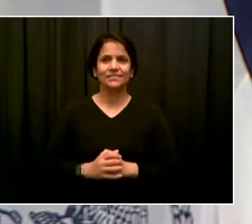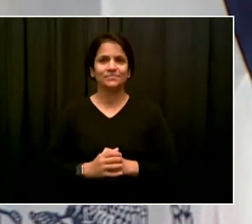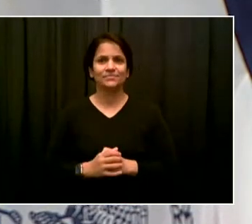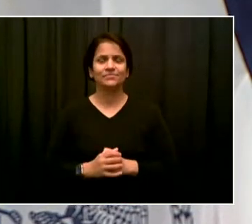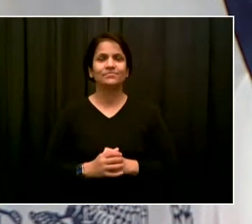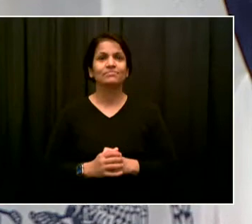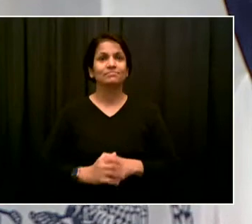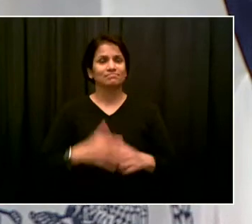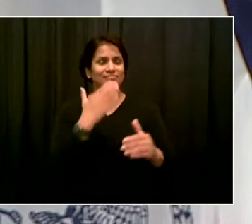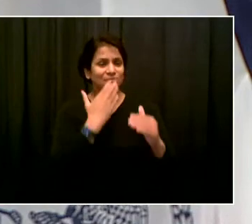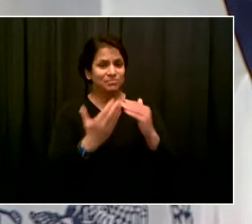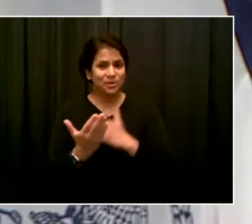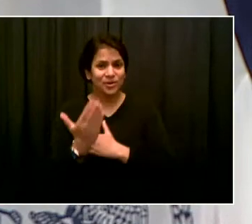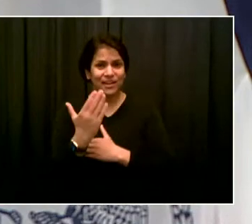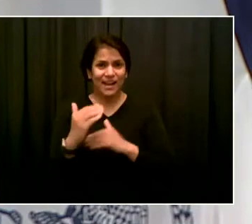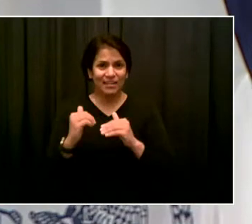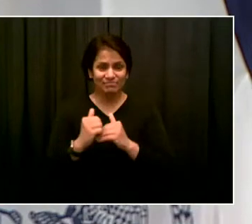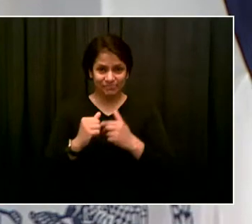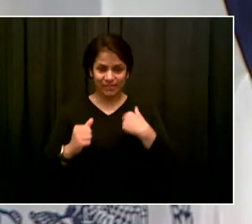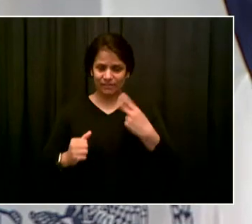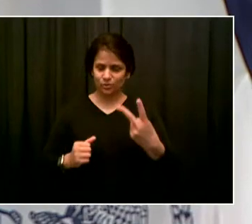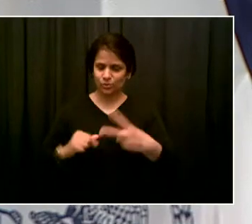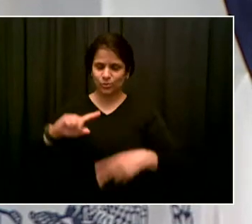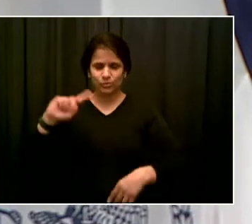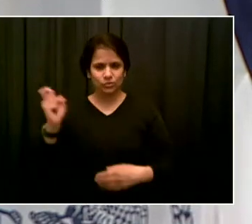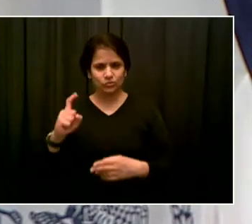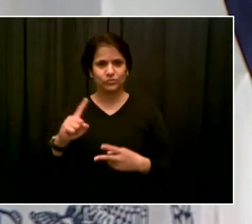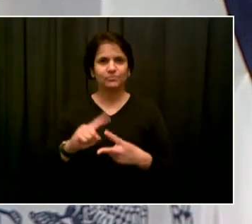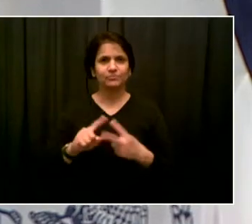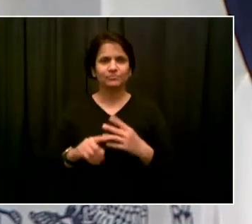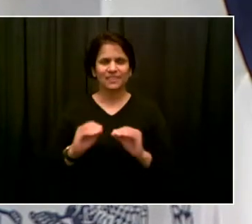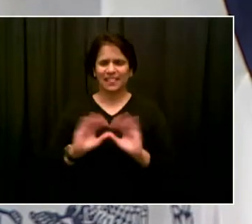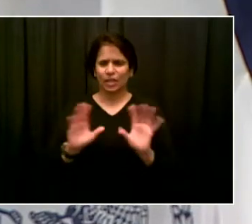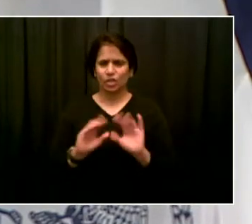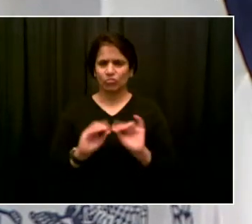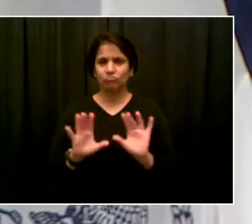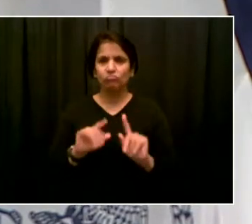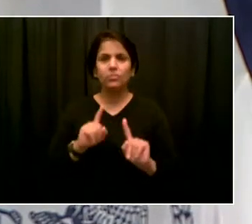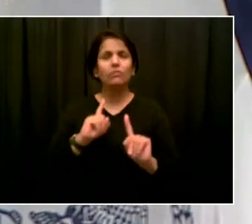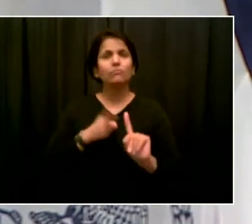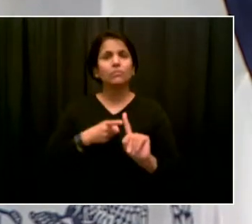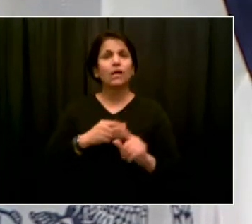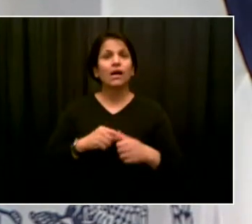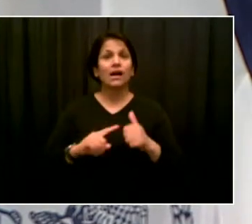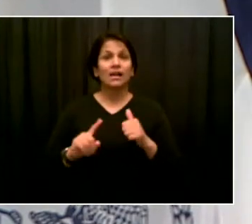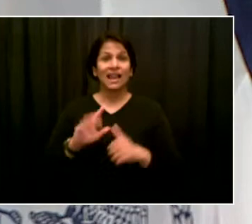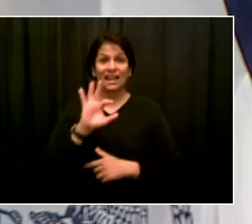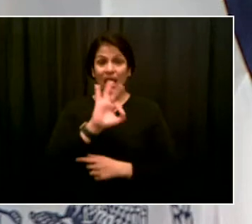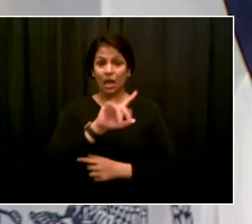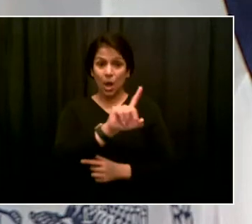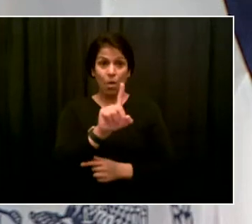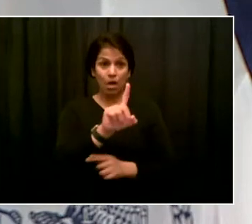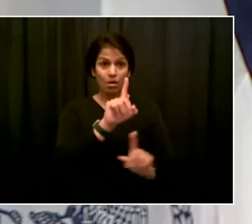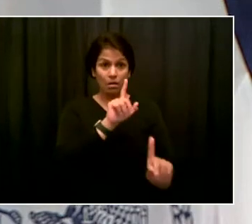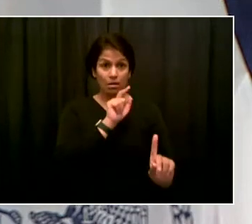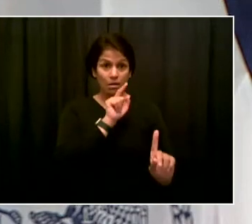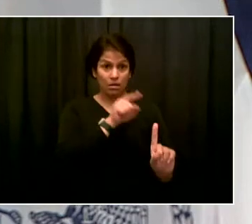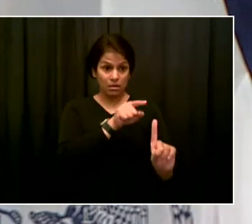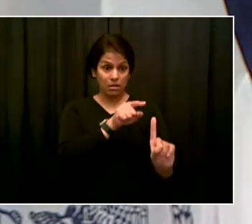expand the mental health response, the 911 response, to announce the expansion before the pilots even